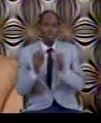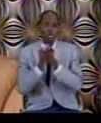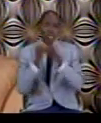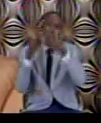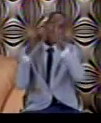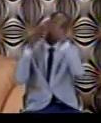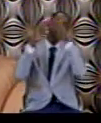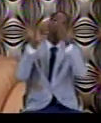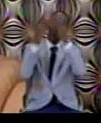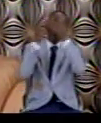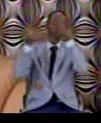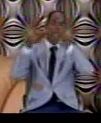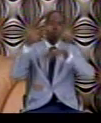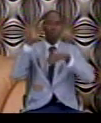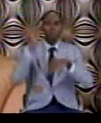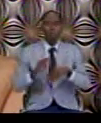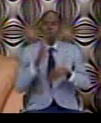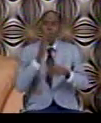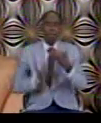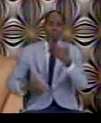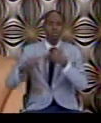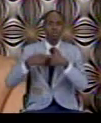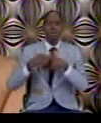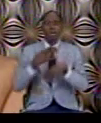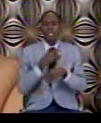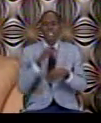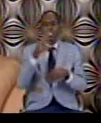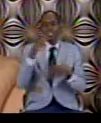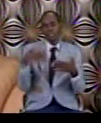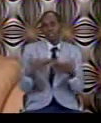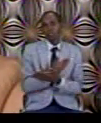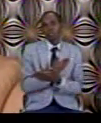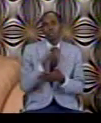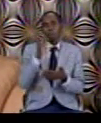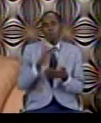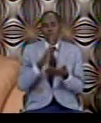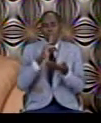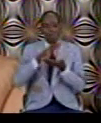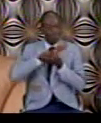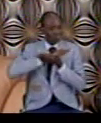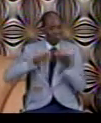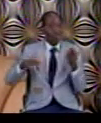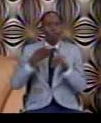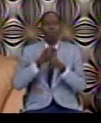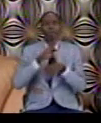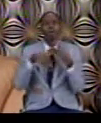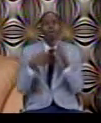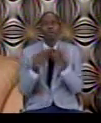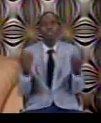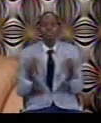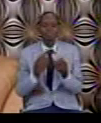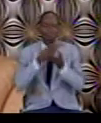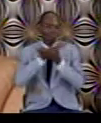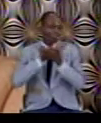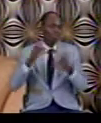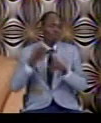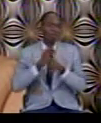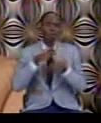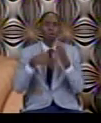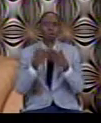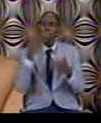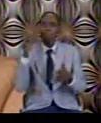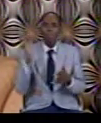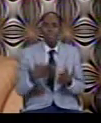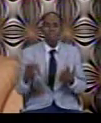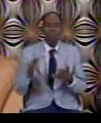and renewed. It must be purged. Purged from all sin. Purged from all evil. Purged from